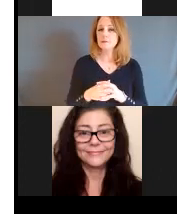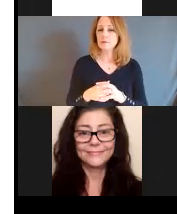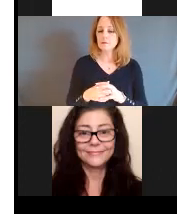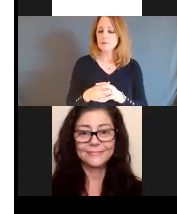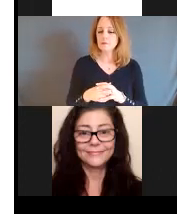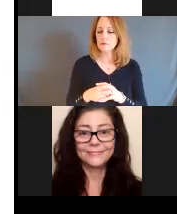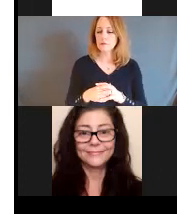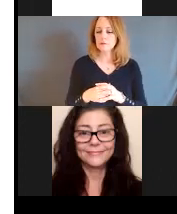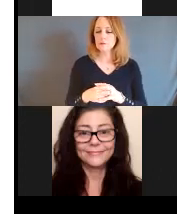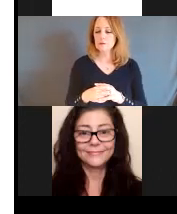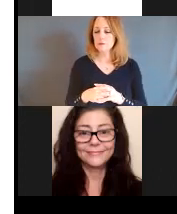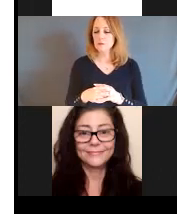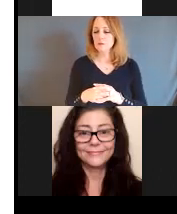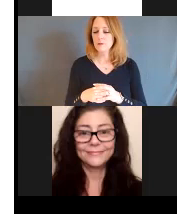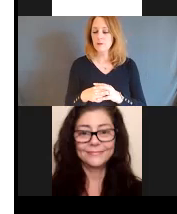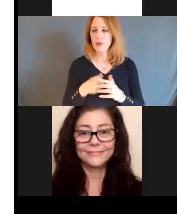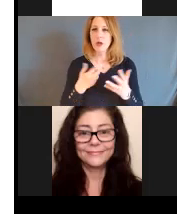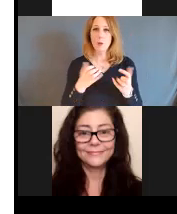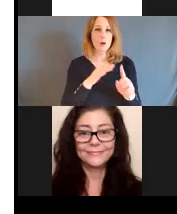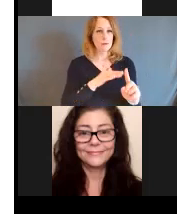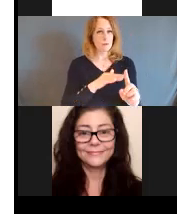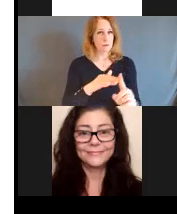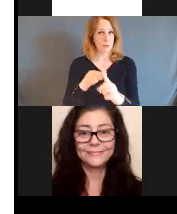while you're answering this question in the chat, I do want to remind you of